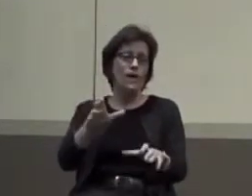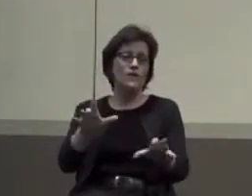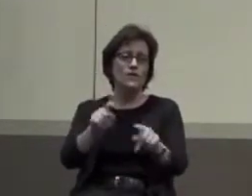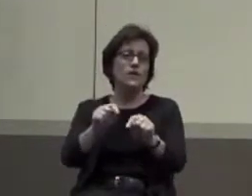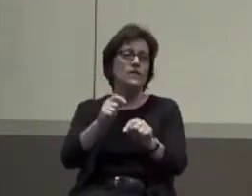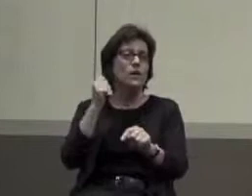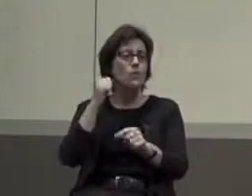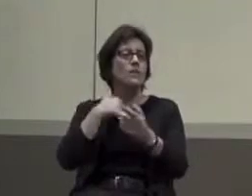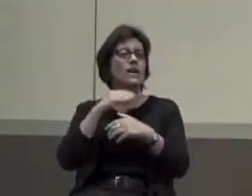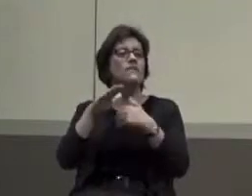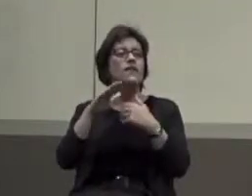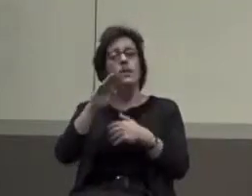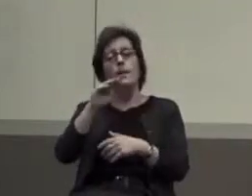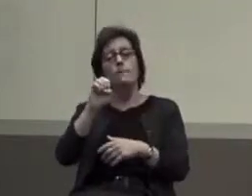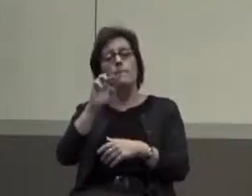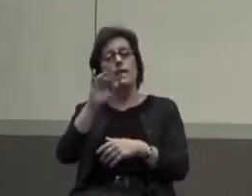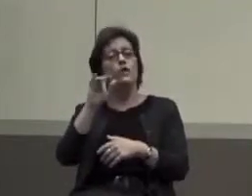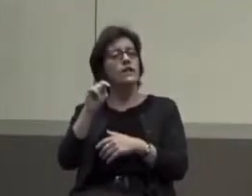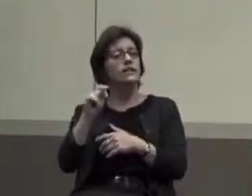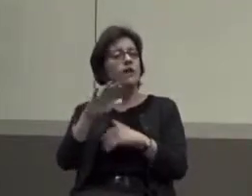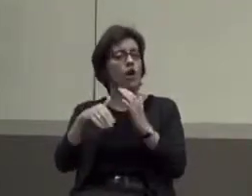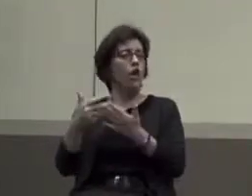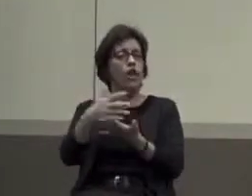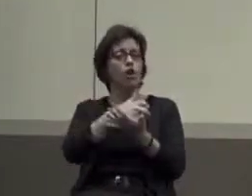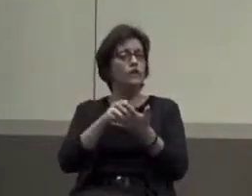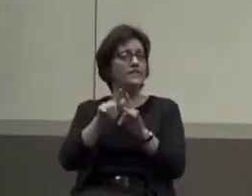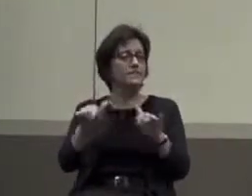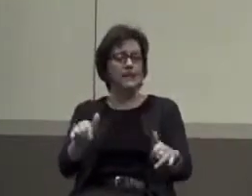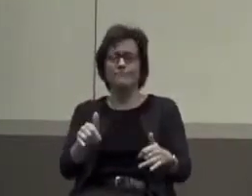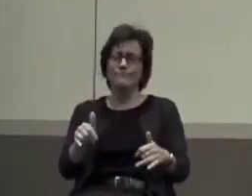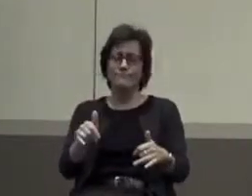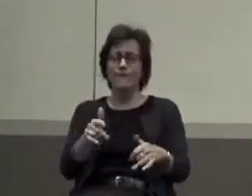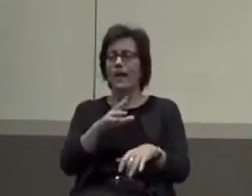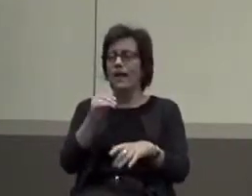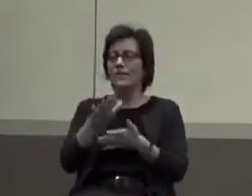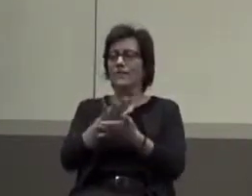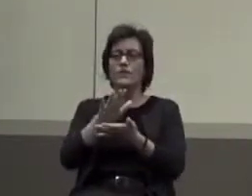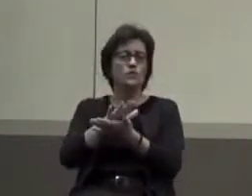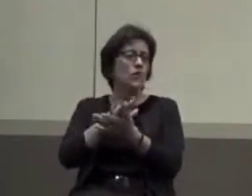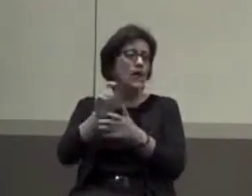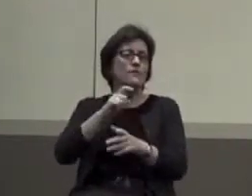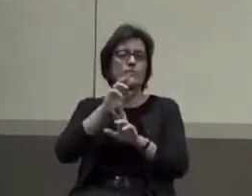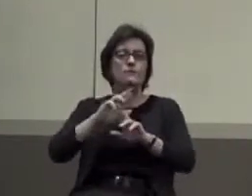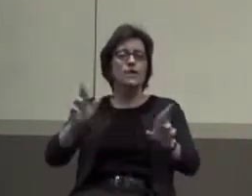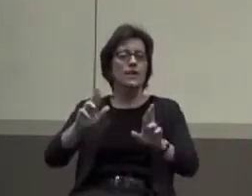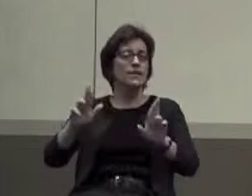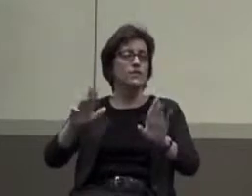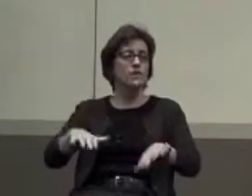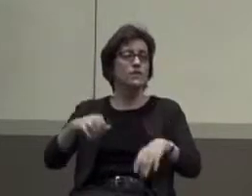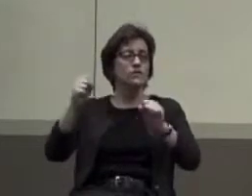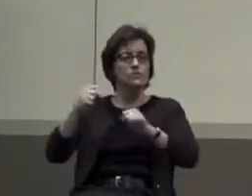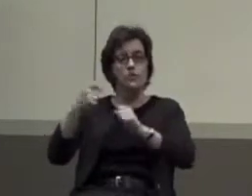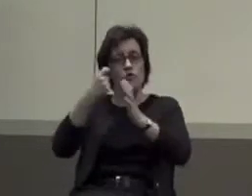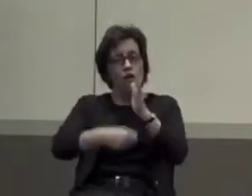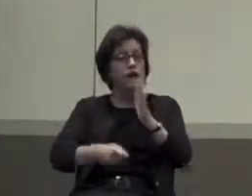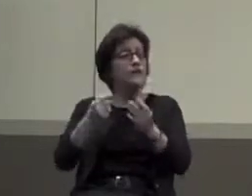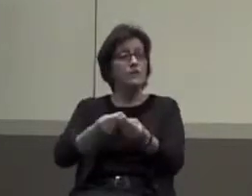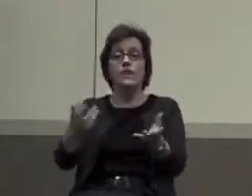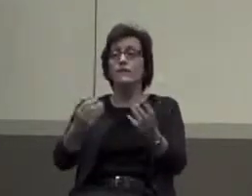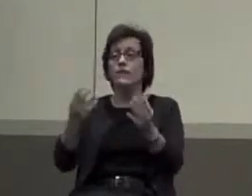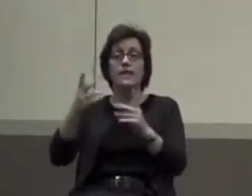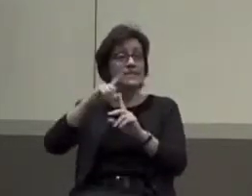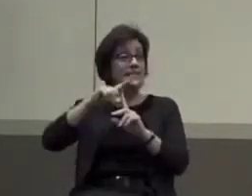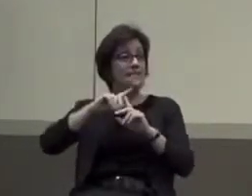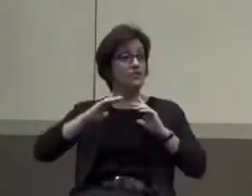But, I mean, yeah, and the school has to be ready to assume the cost for it, because if you're giving away T-shirts, that has a